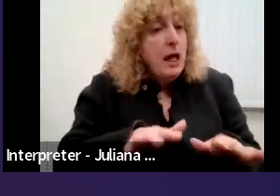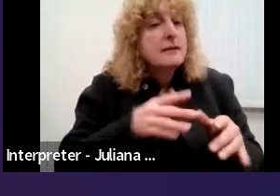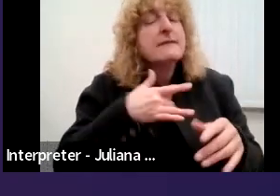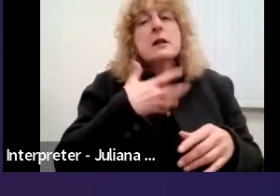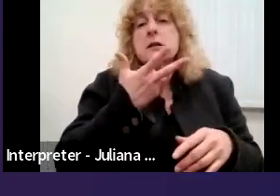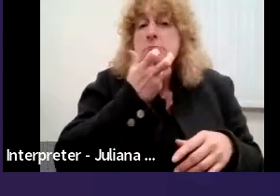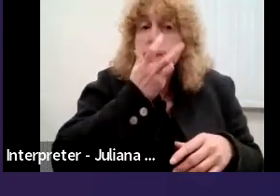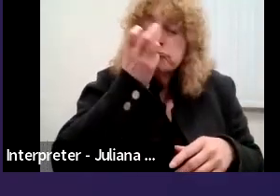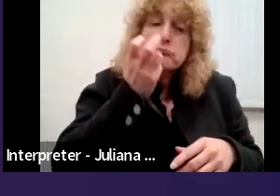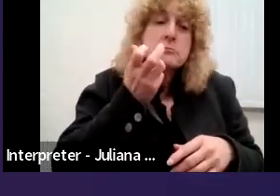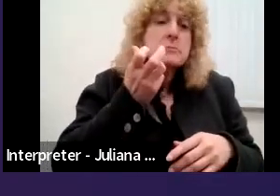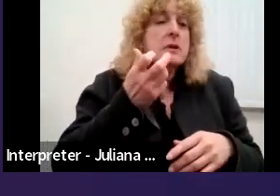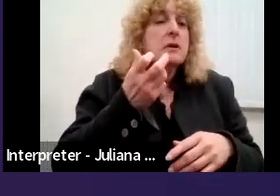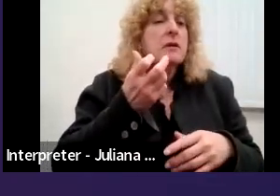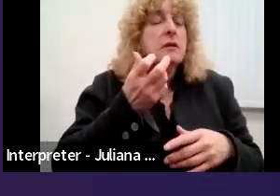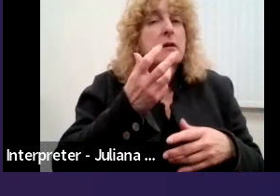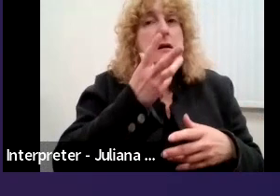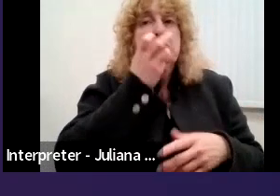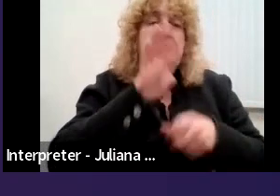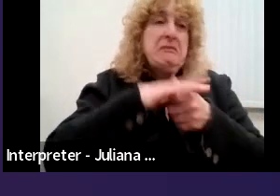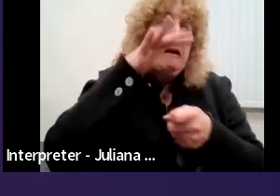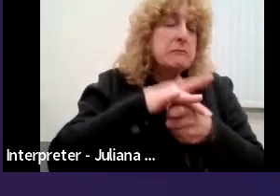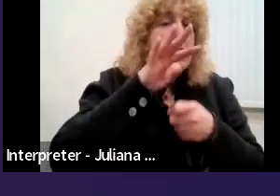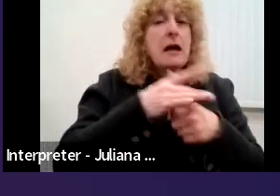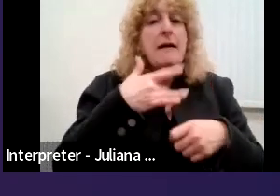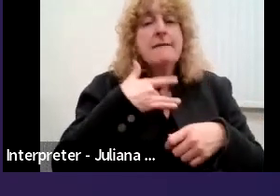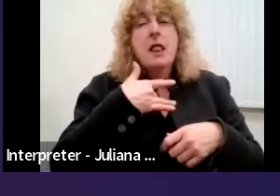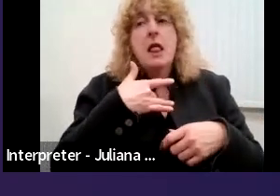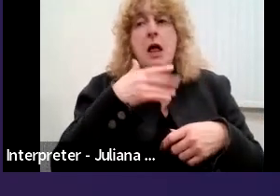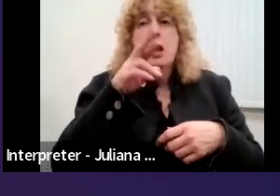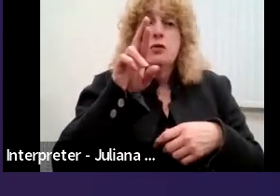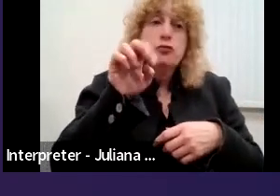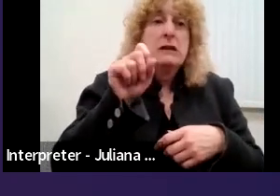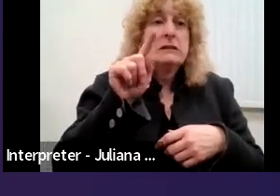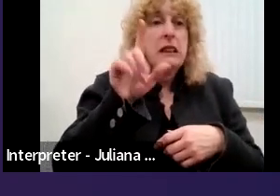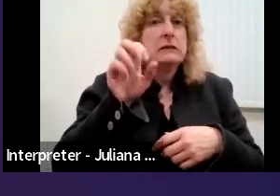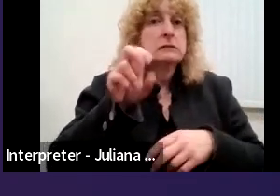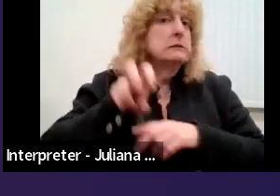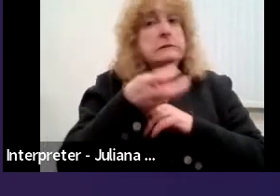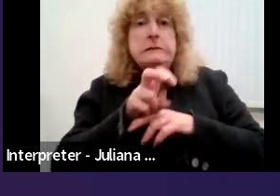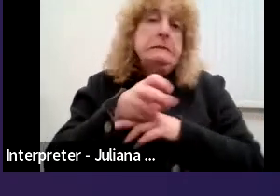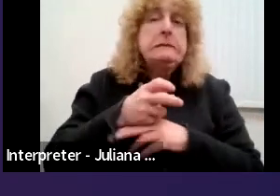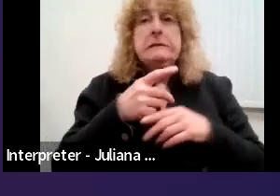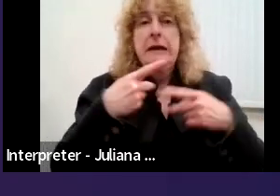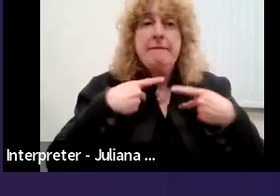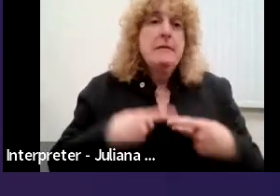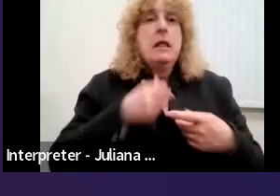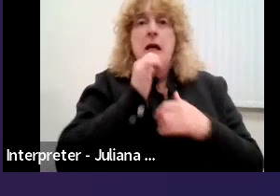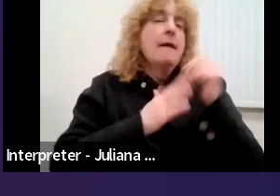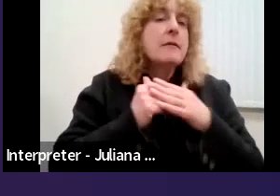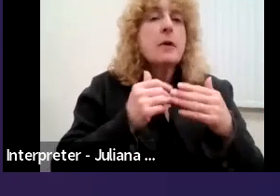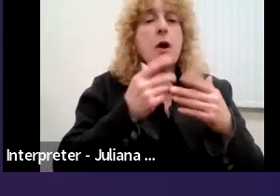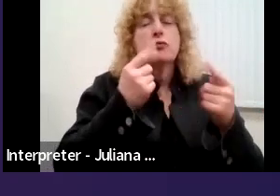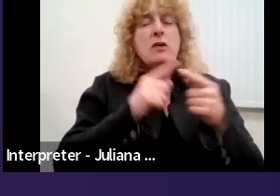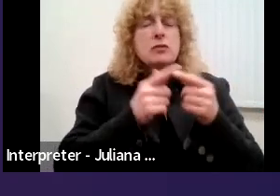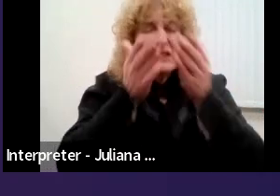irritable, throwing tantrums, feeling restless, and having like physical discomfort, urge to cover your ears and